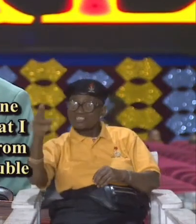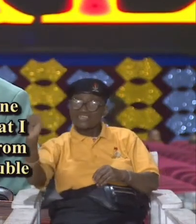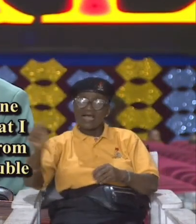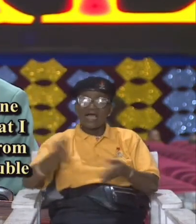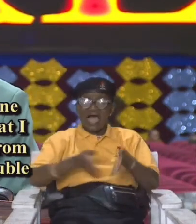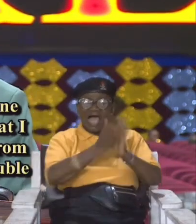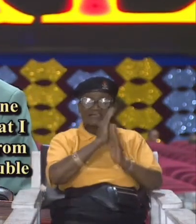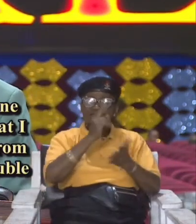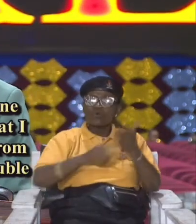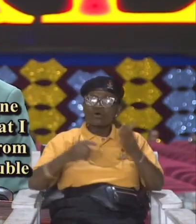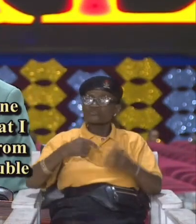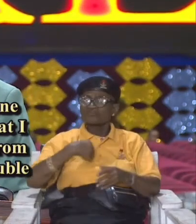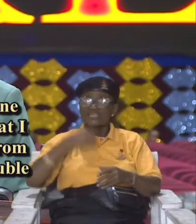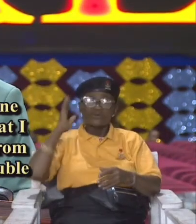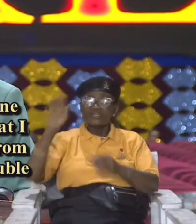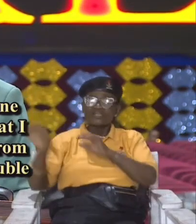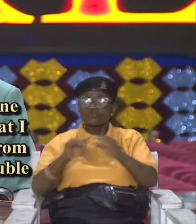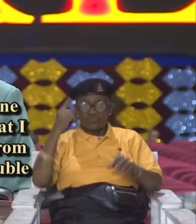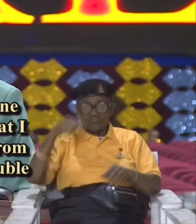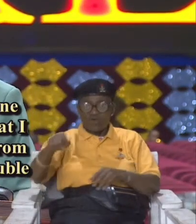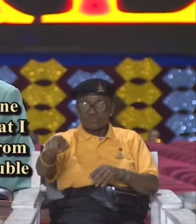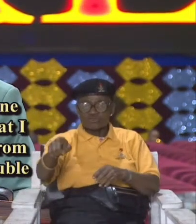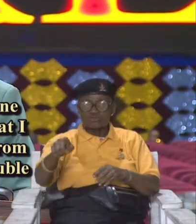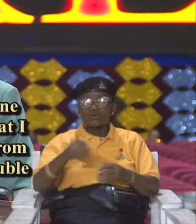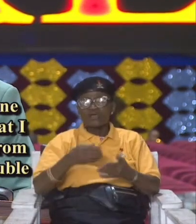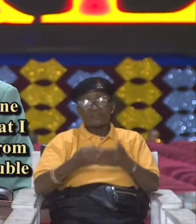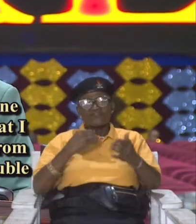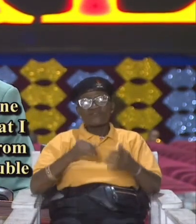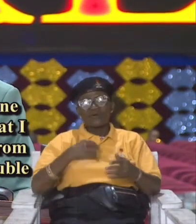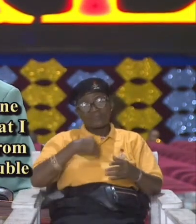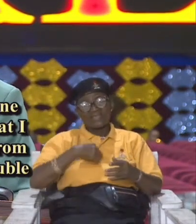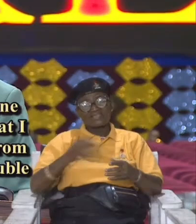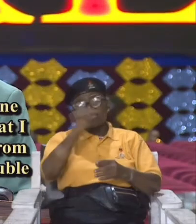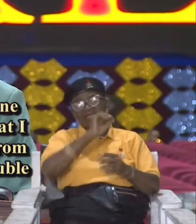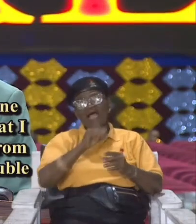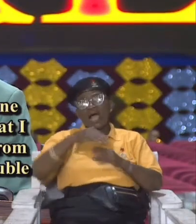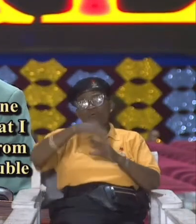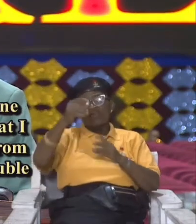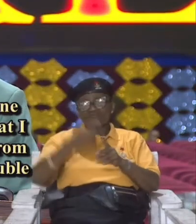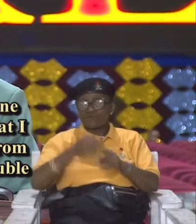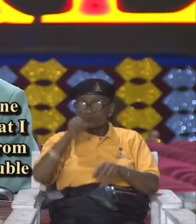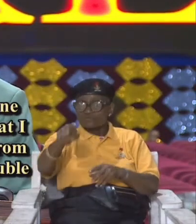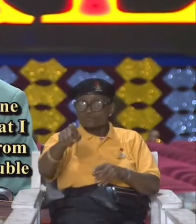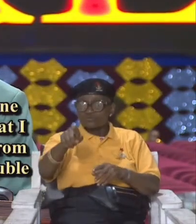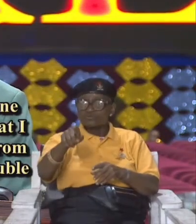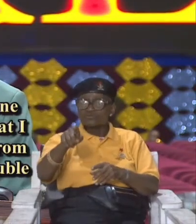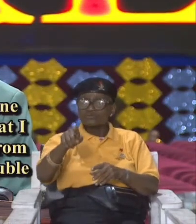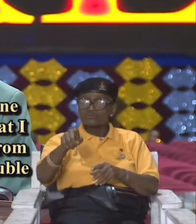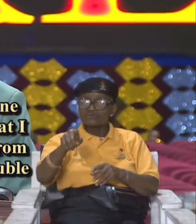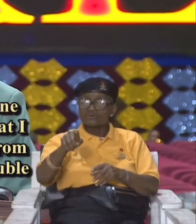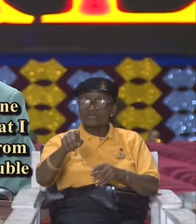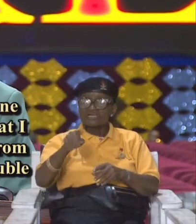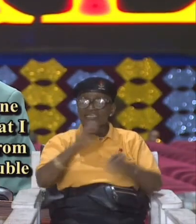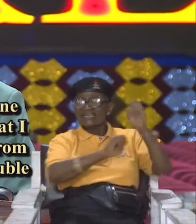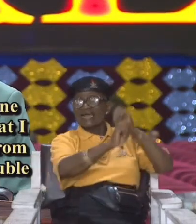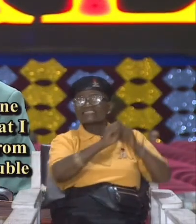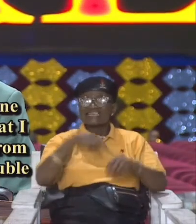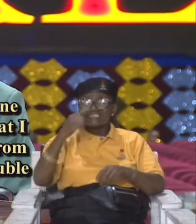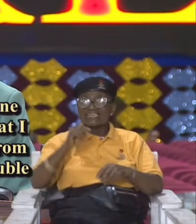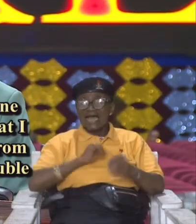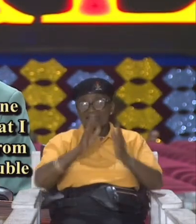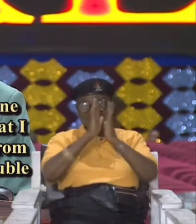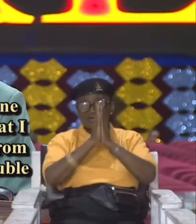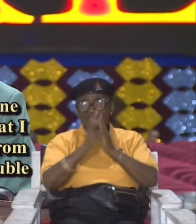ask what I shall do for thee before I be taken away from thee. And Elisha said, I pray